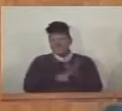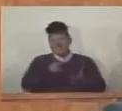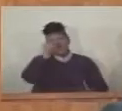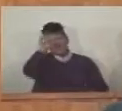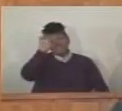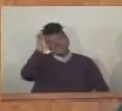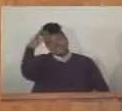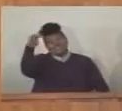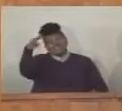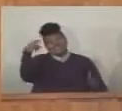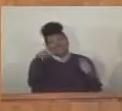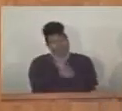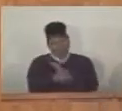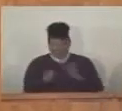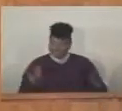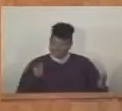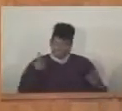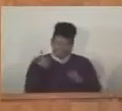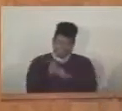1,616.